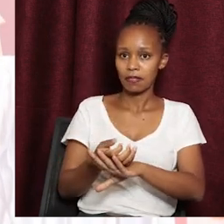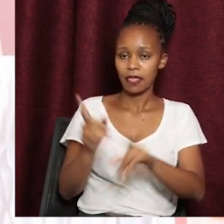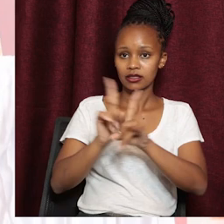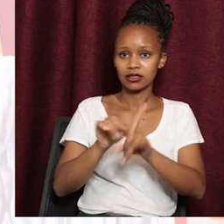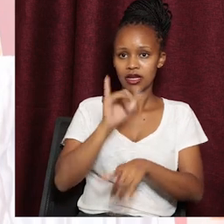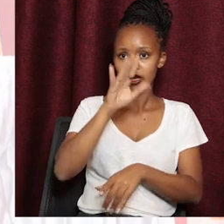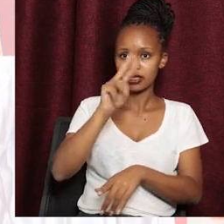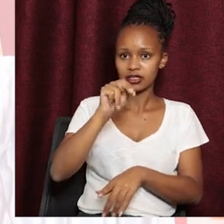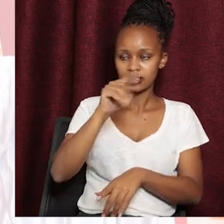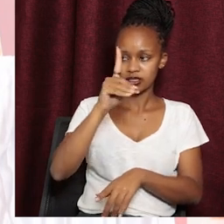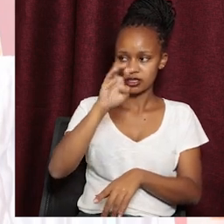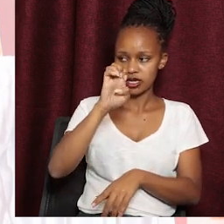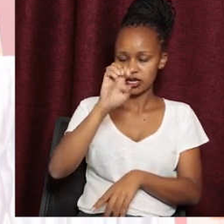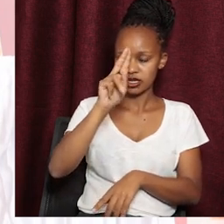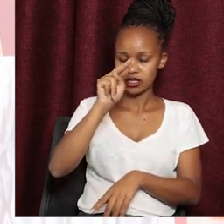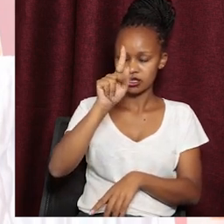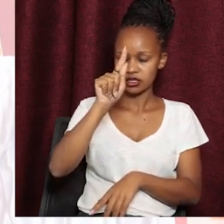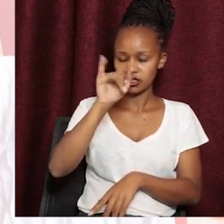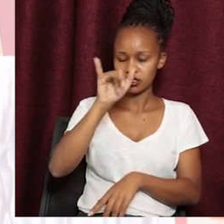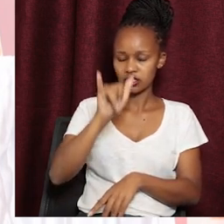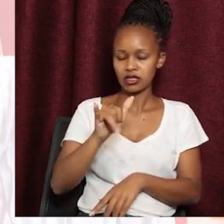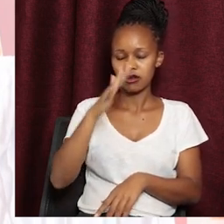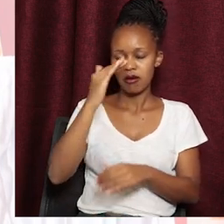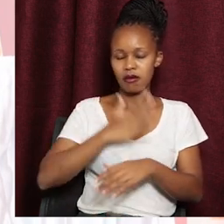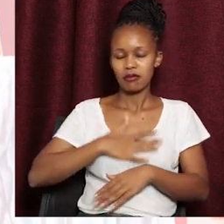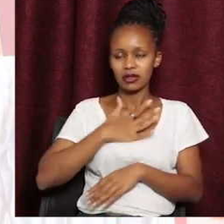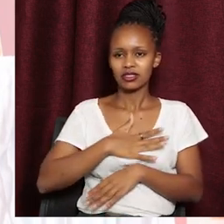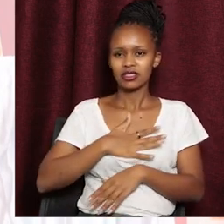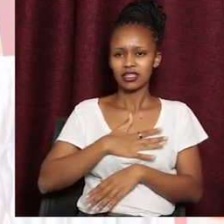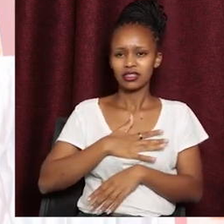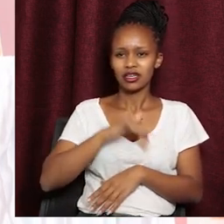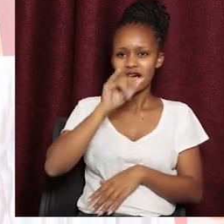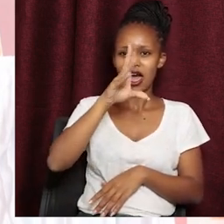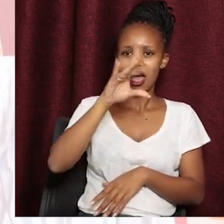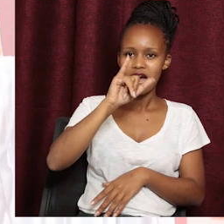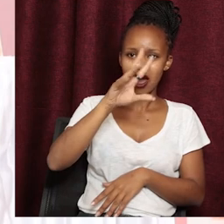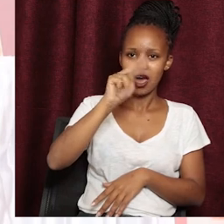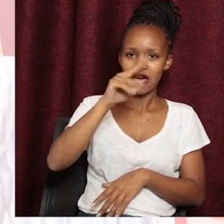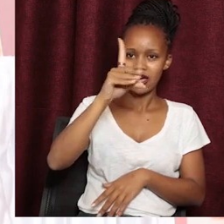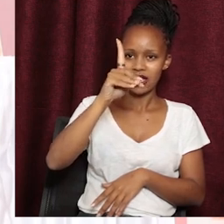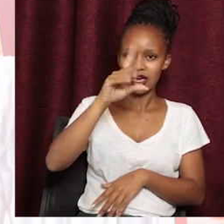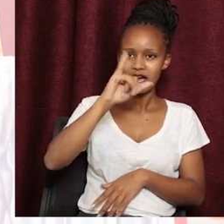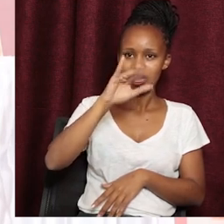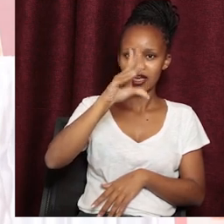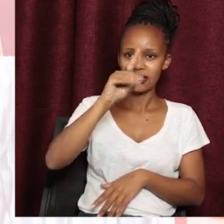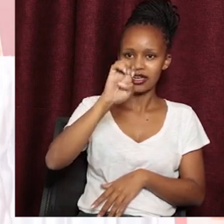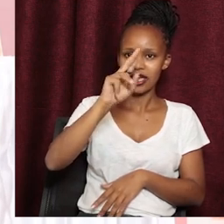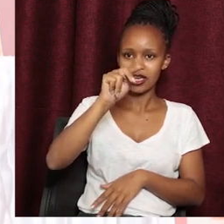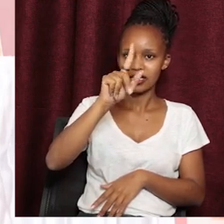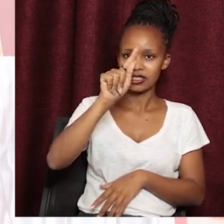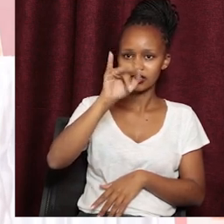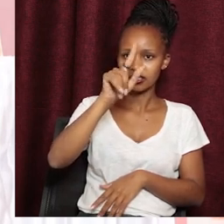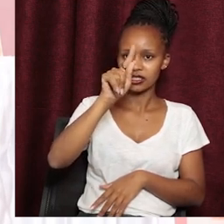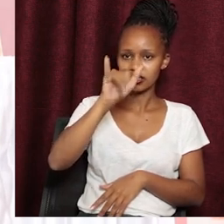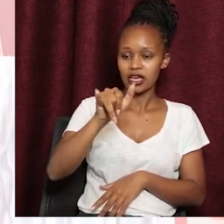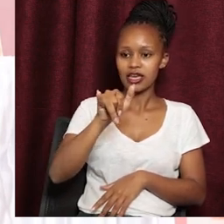Your identity is not what you are struggling with. Please know, where you are weak, please see